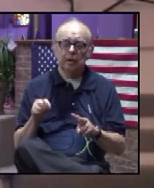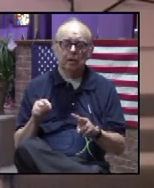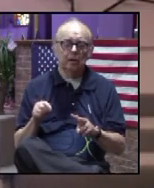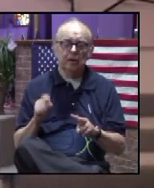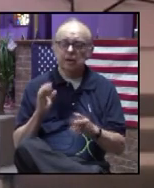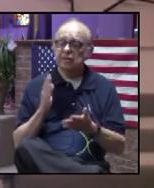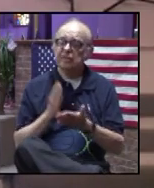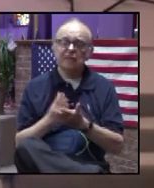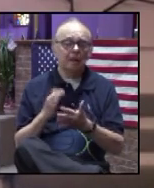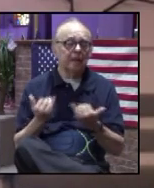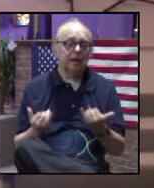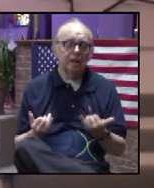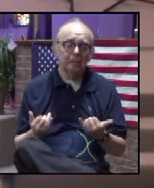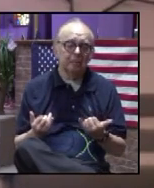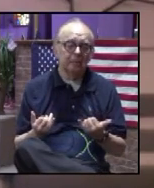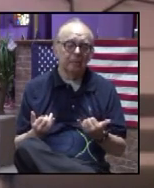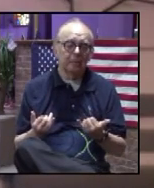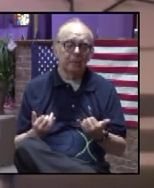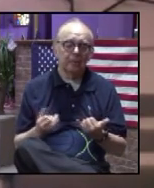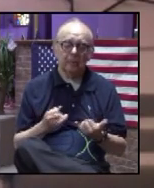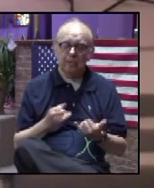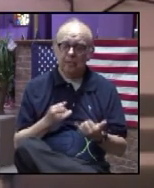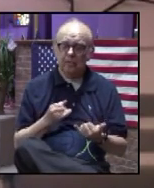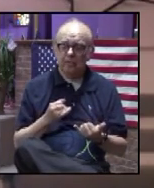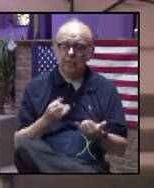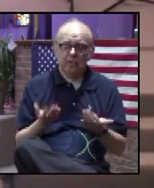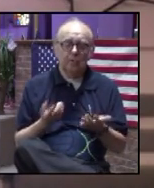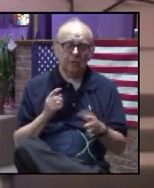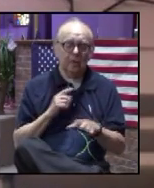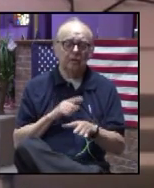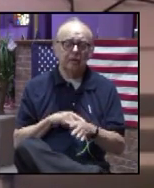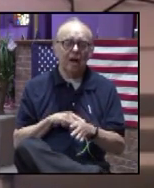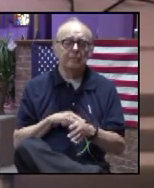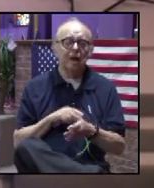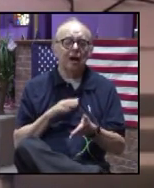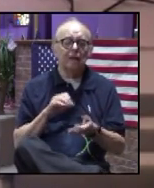got to stop. And they wanted to call the time of death.